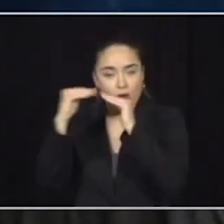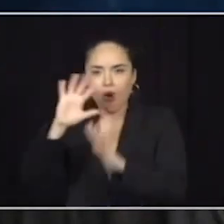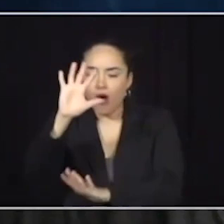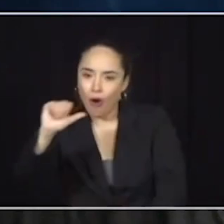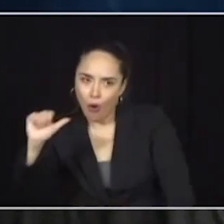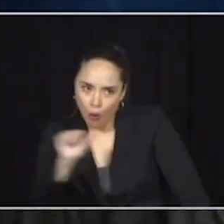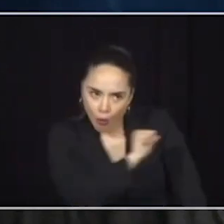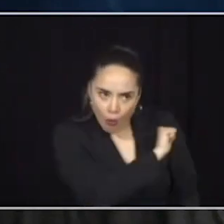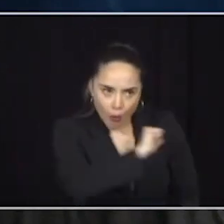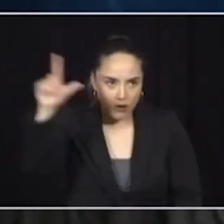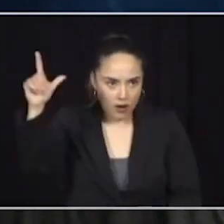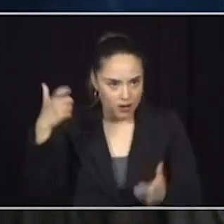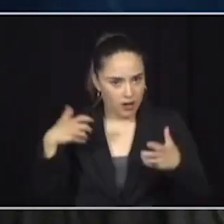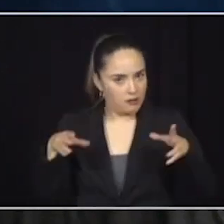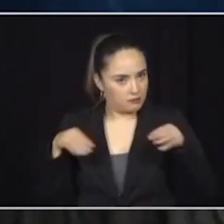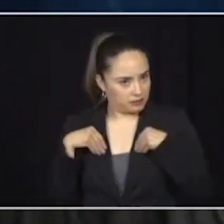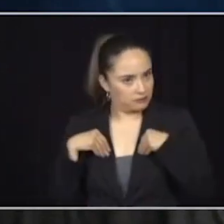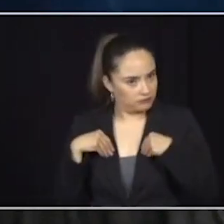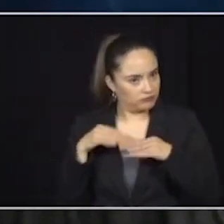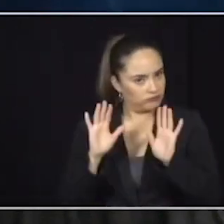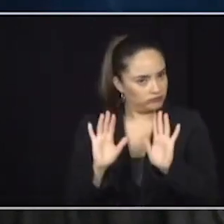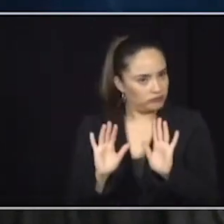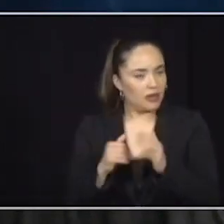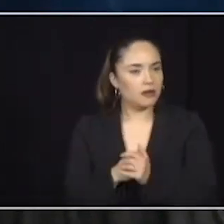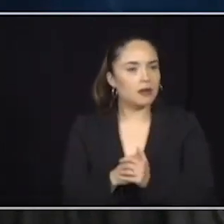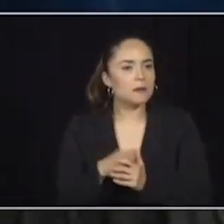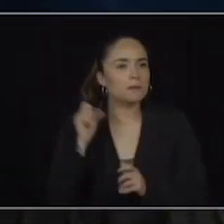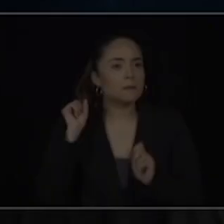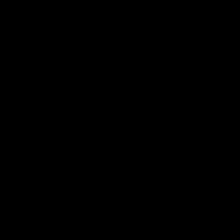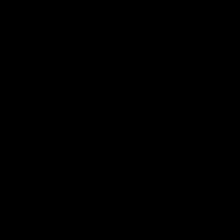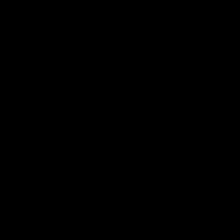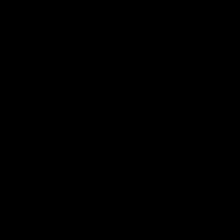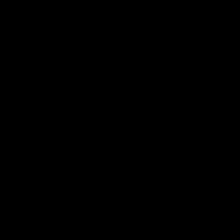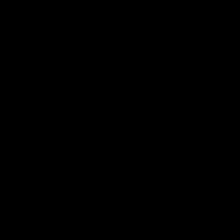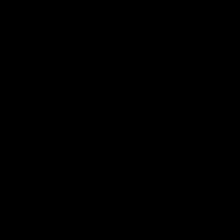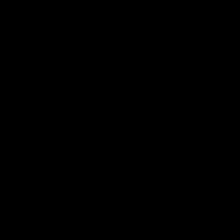summer. I'm Lance McMillan for Narcity, and be sure to hit that like button and subscribe for more.